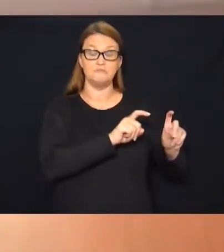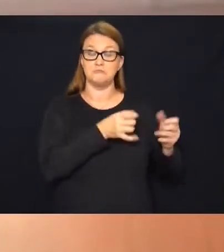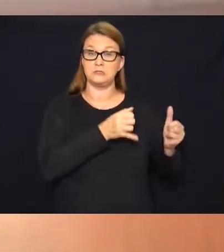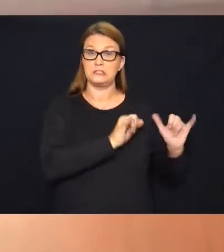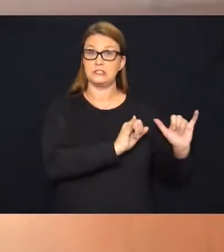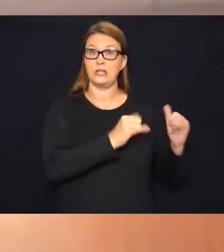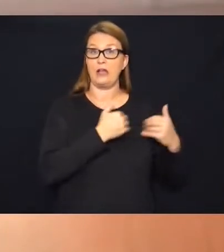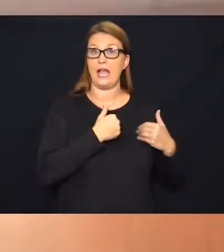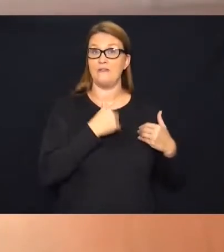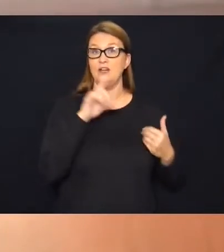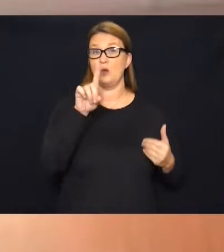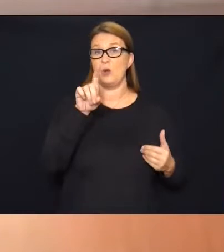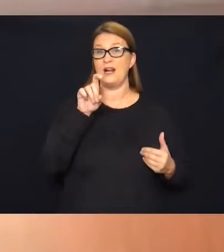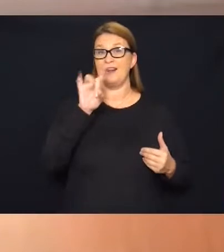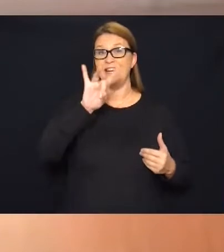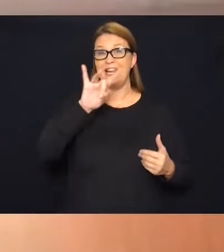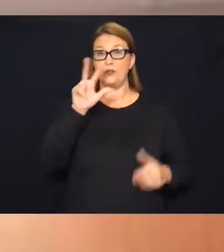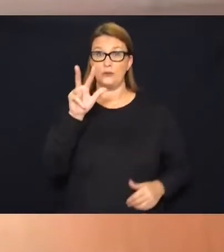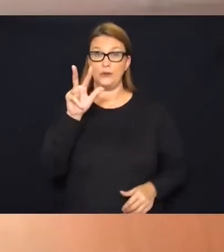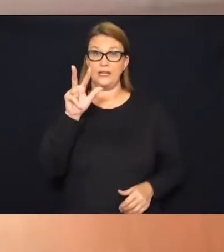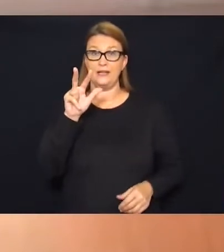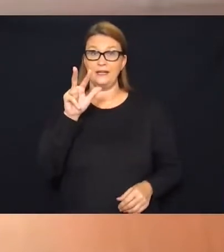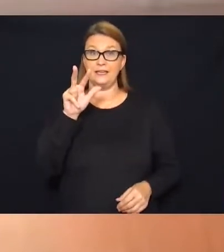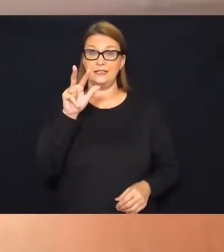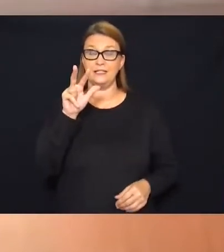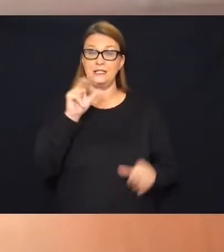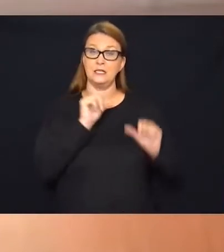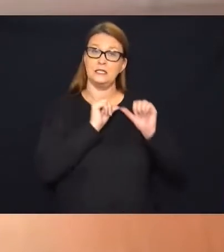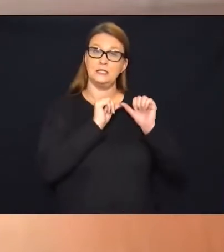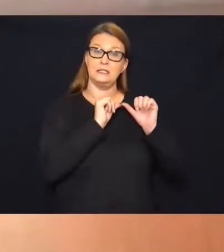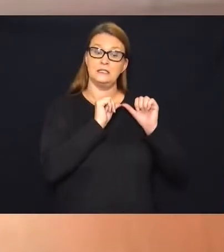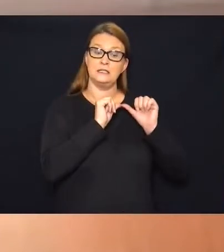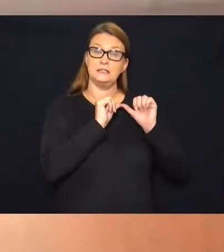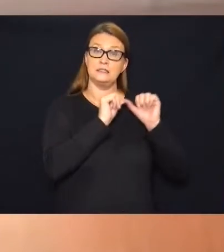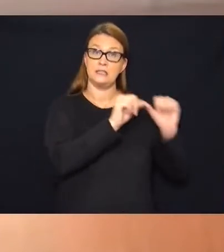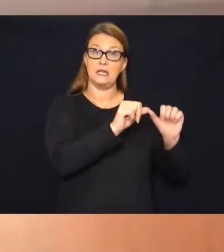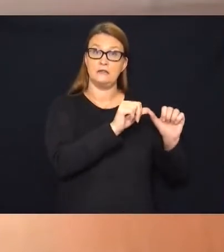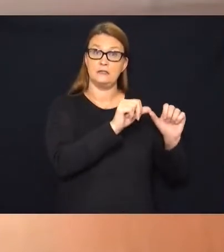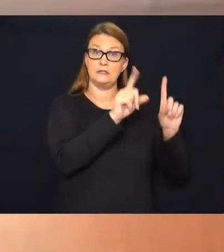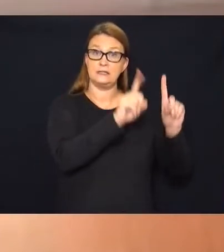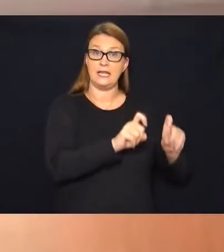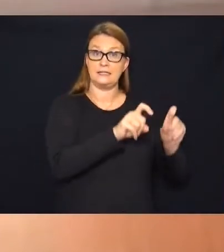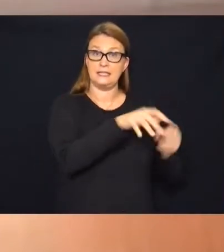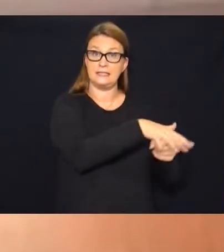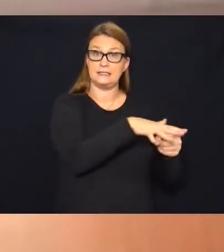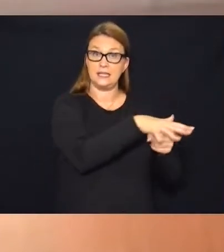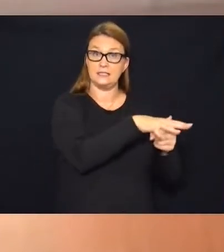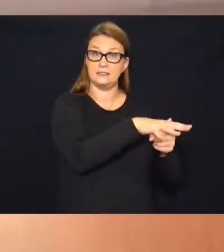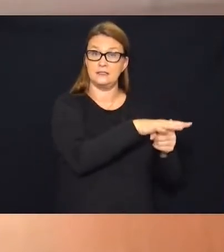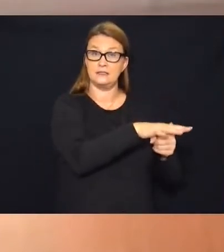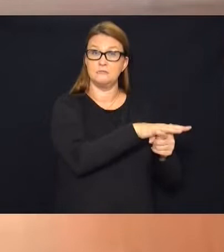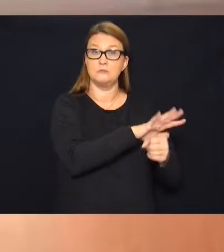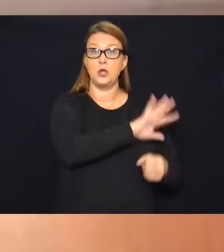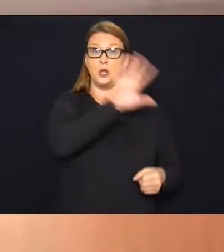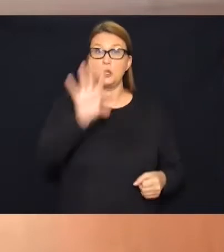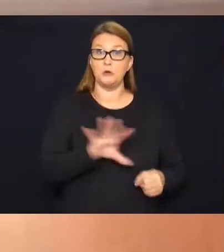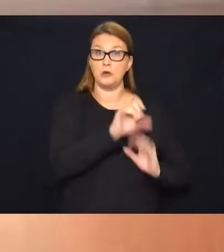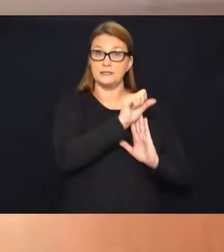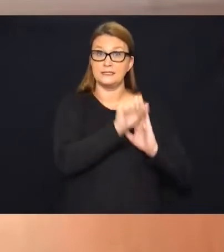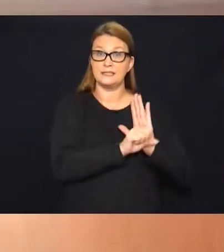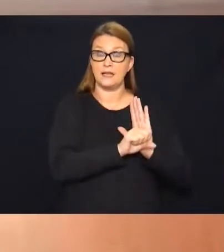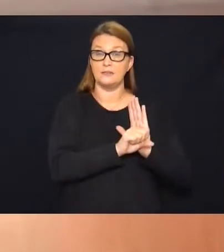have 183 steady state testing sites across our 55 counties. If you